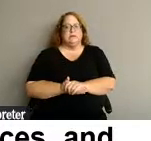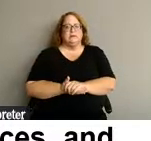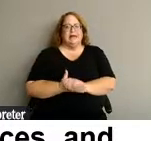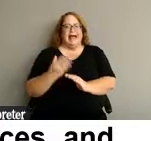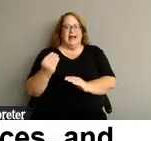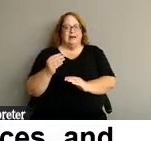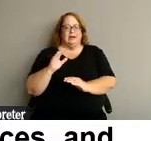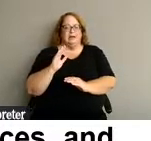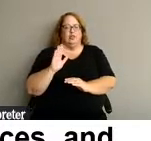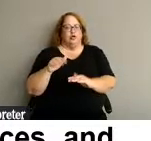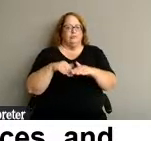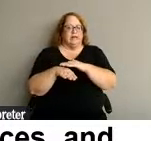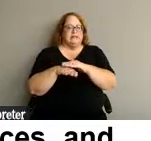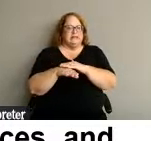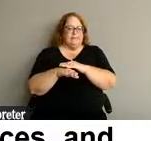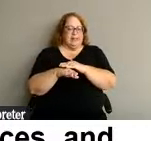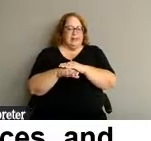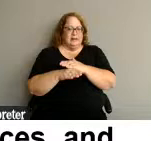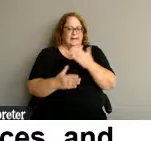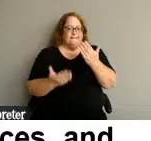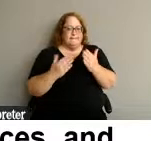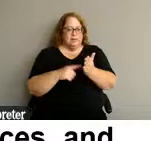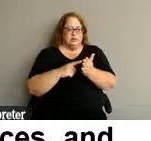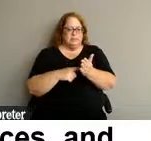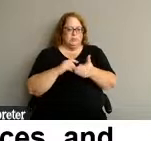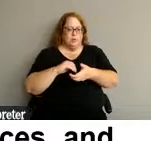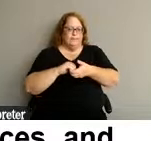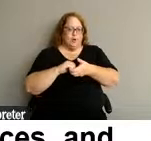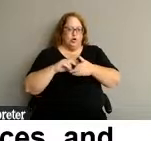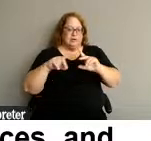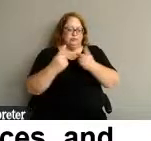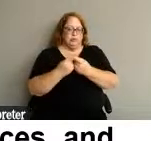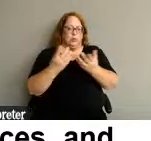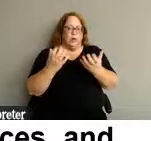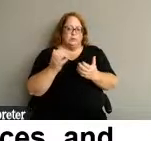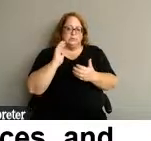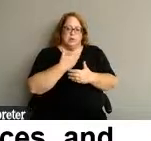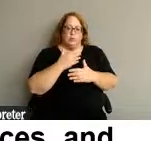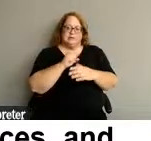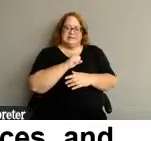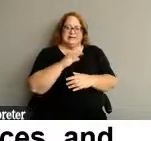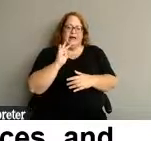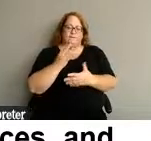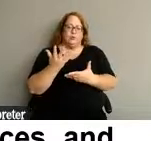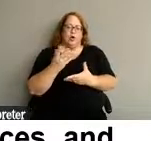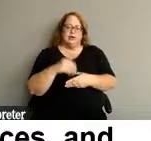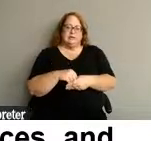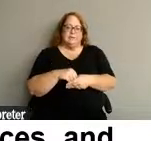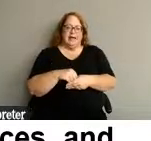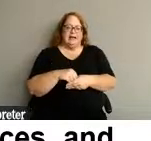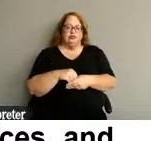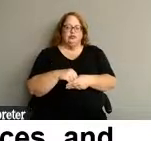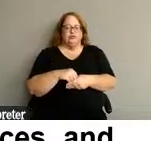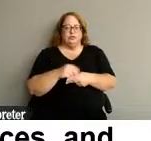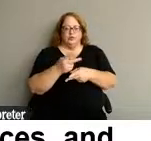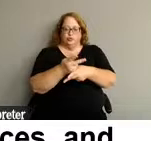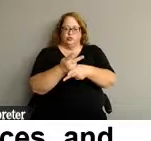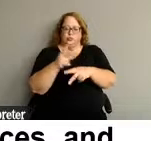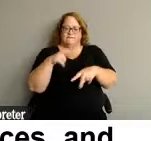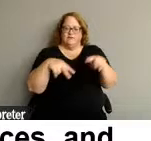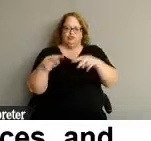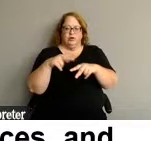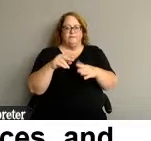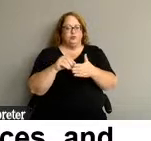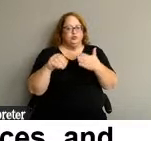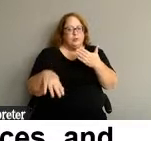their accessibility? There may be times when a partner district wants our staff to participate in supervision of